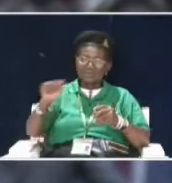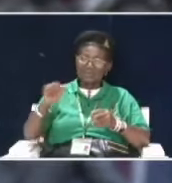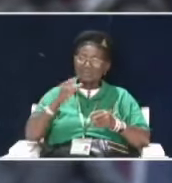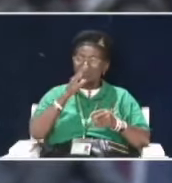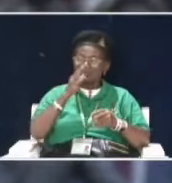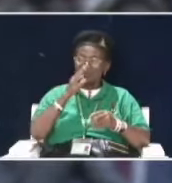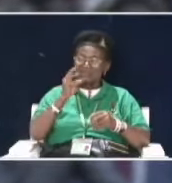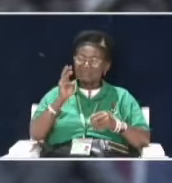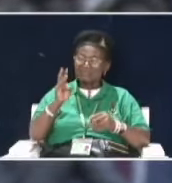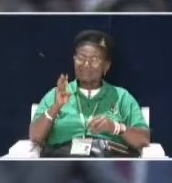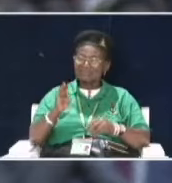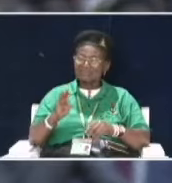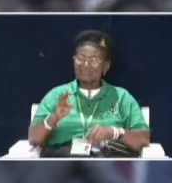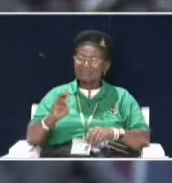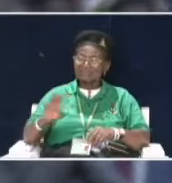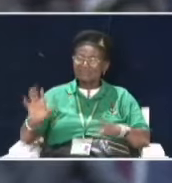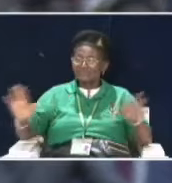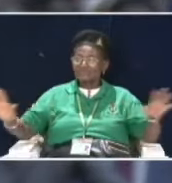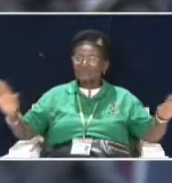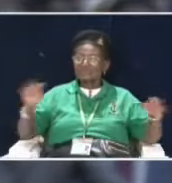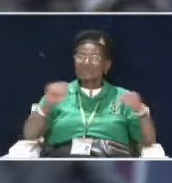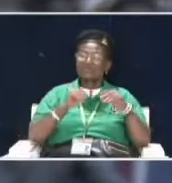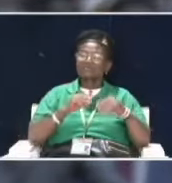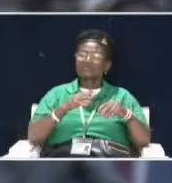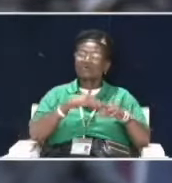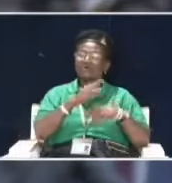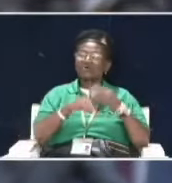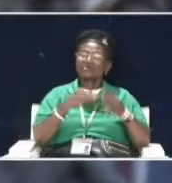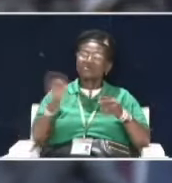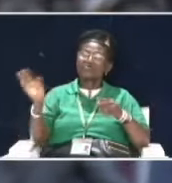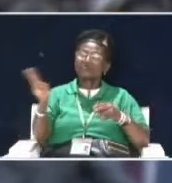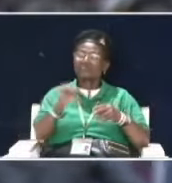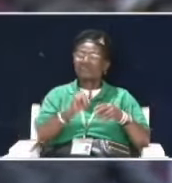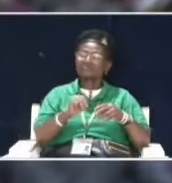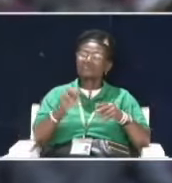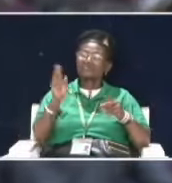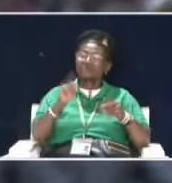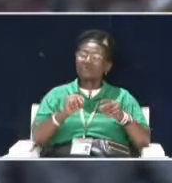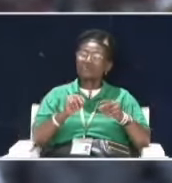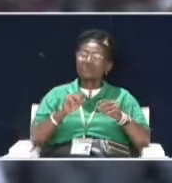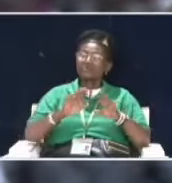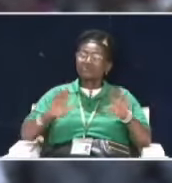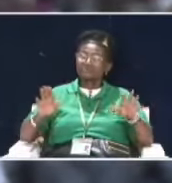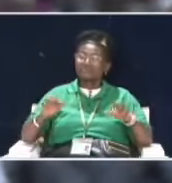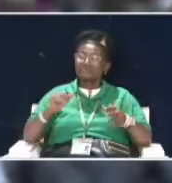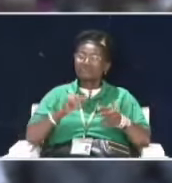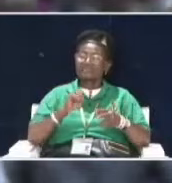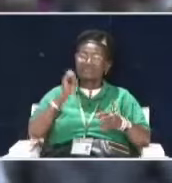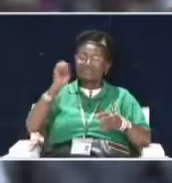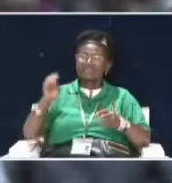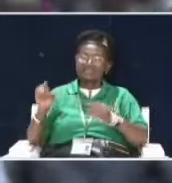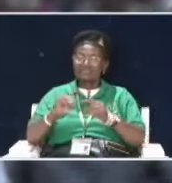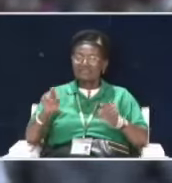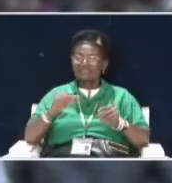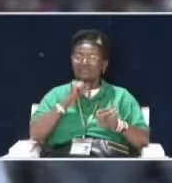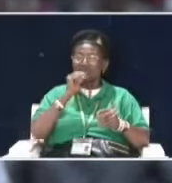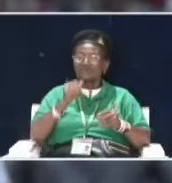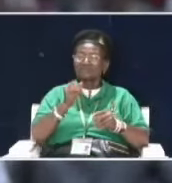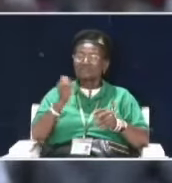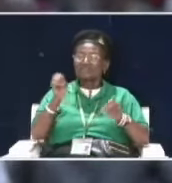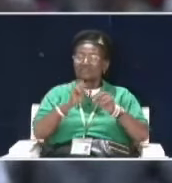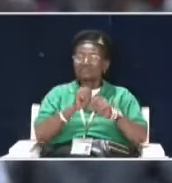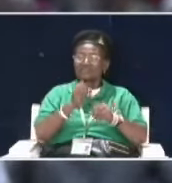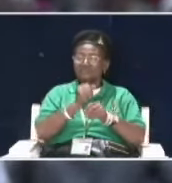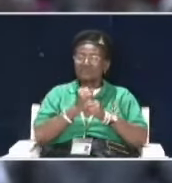6 children, all of them no children. She didn't even get married until she said, enough